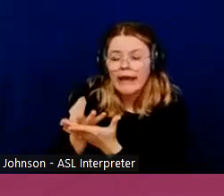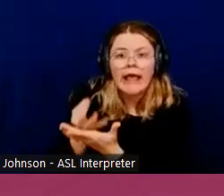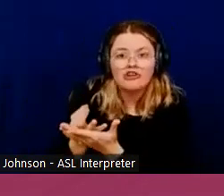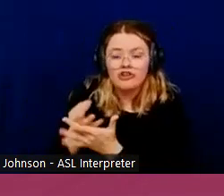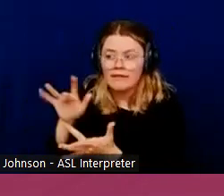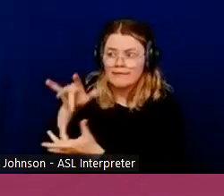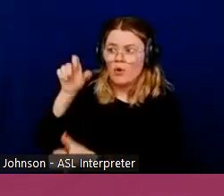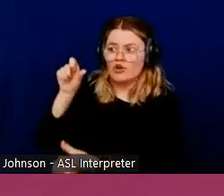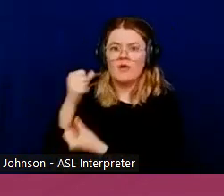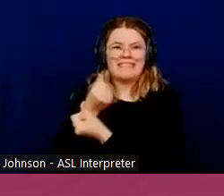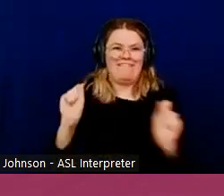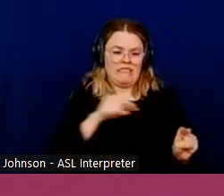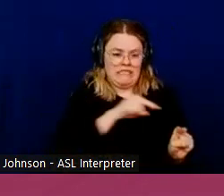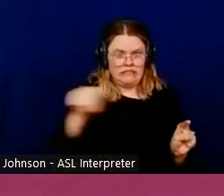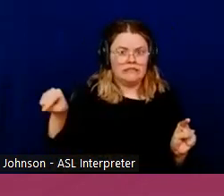spiritual aspects of safety.